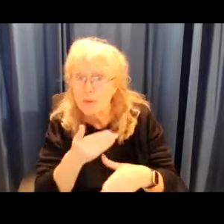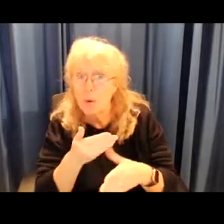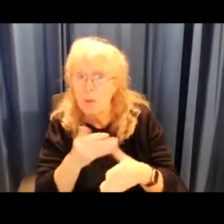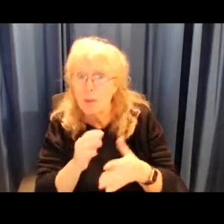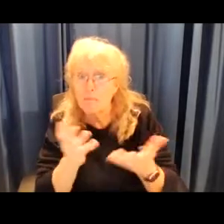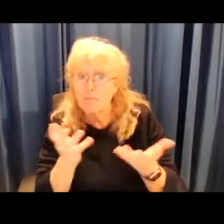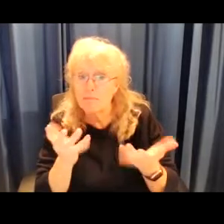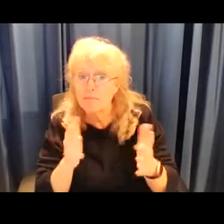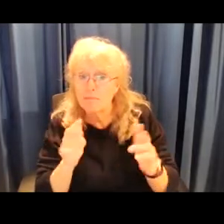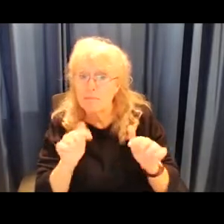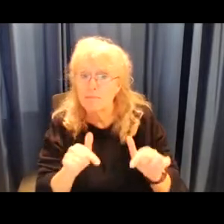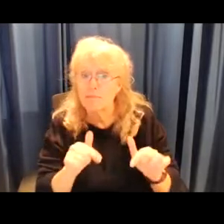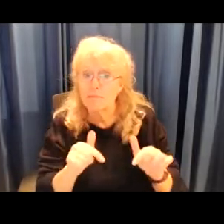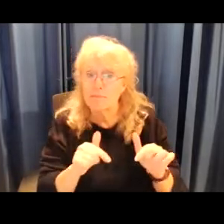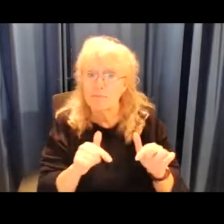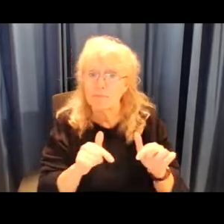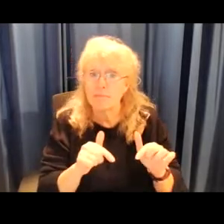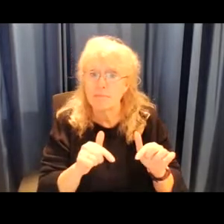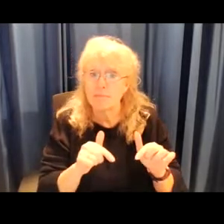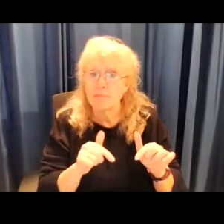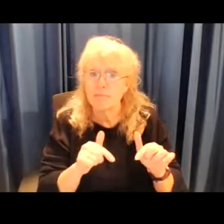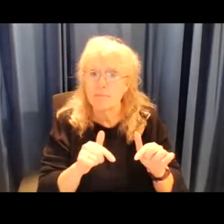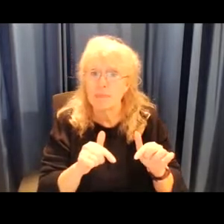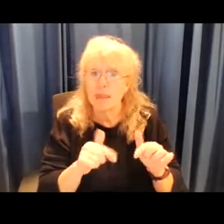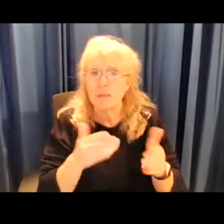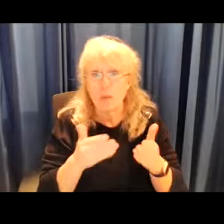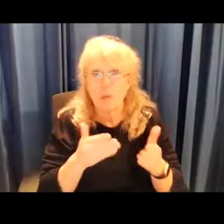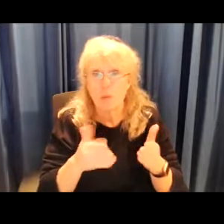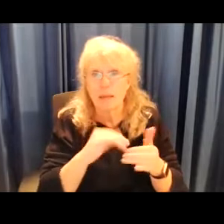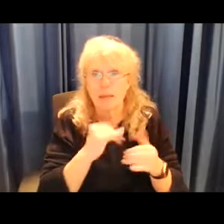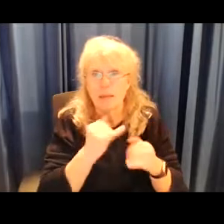to send them off now, and it'll probably be the last one.